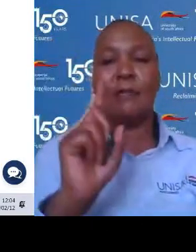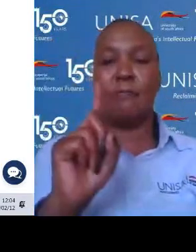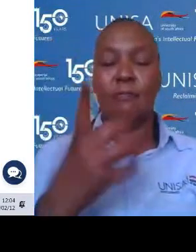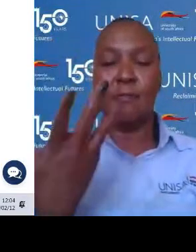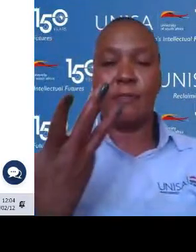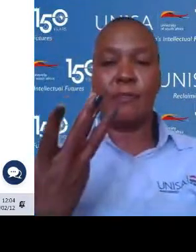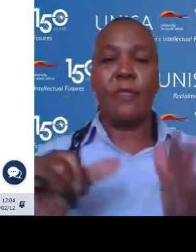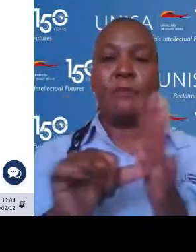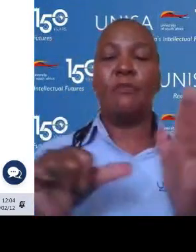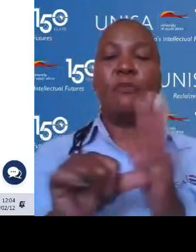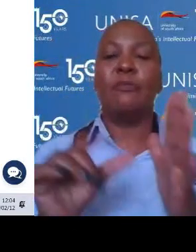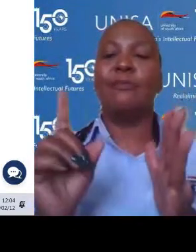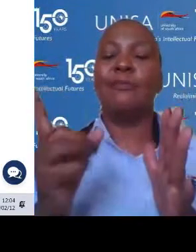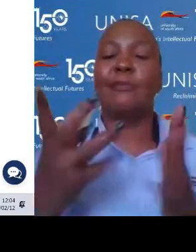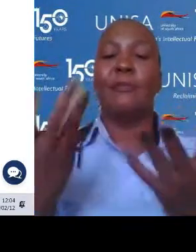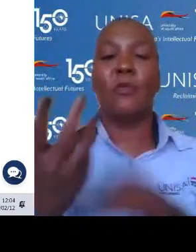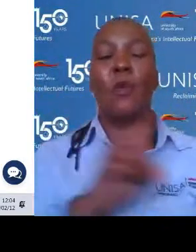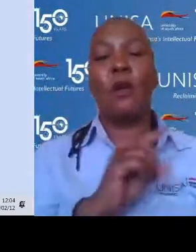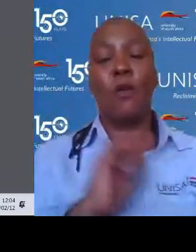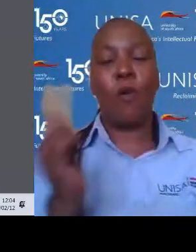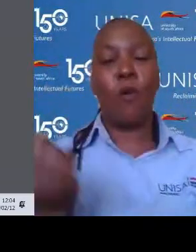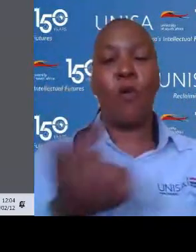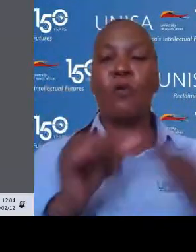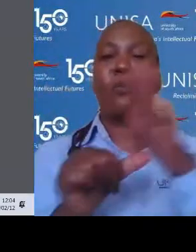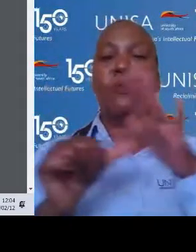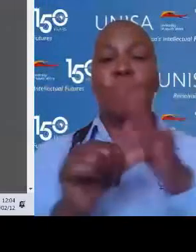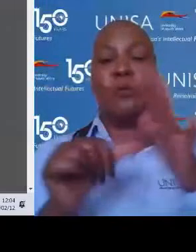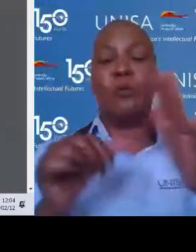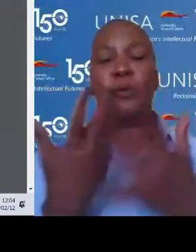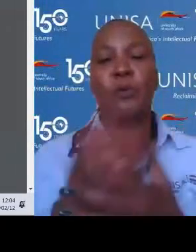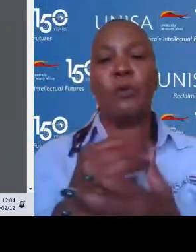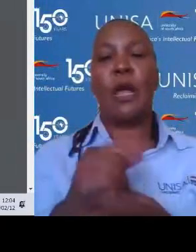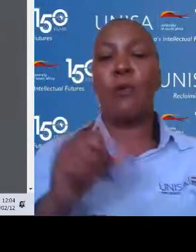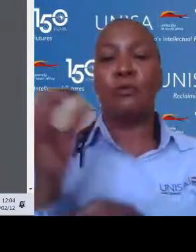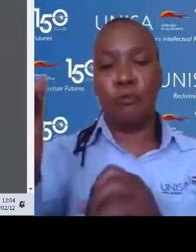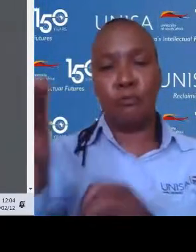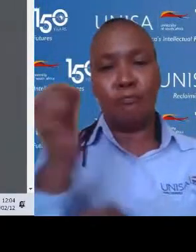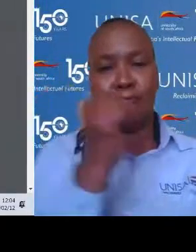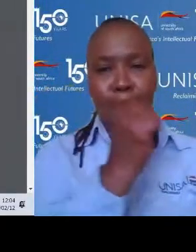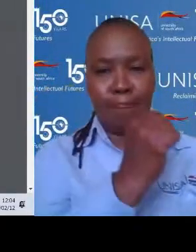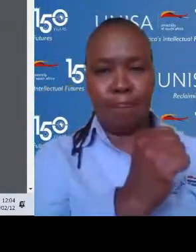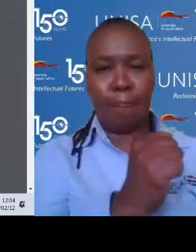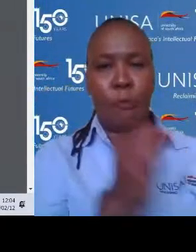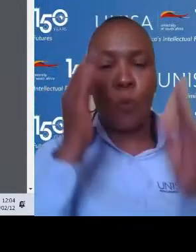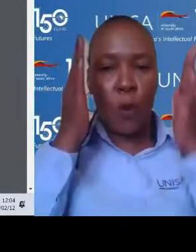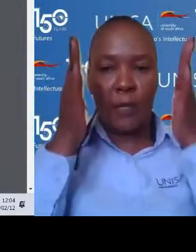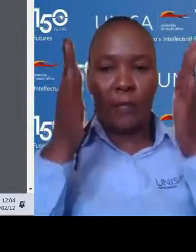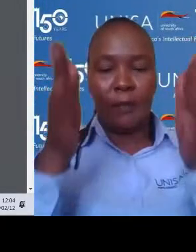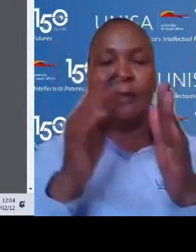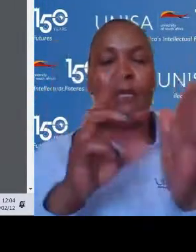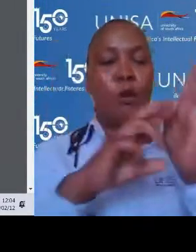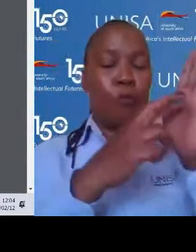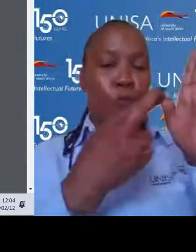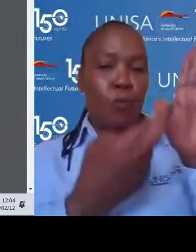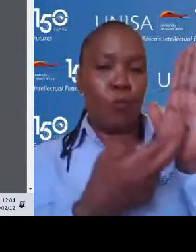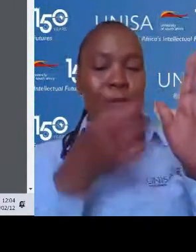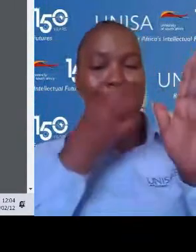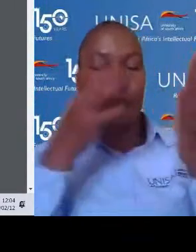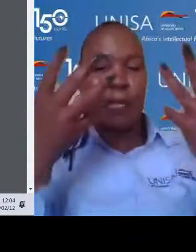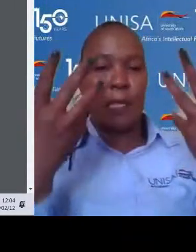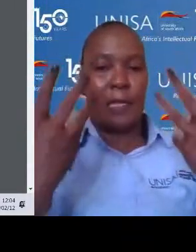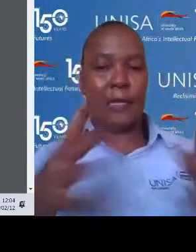course, all of them are important, but I just want to draw your attention to the rules also as it relates